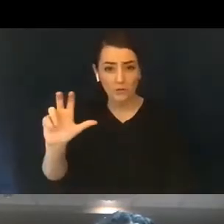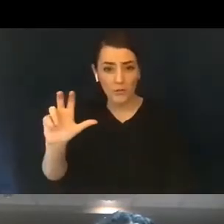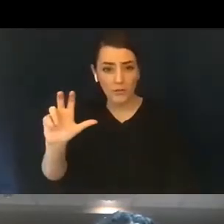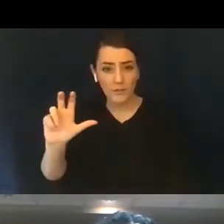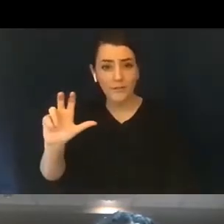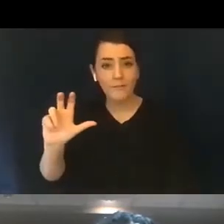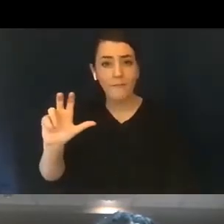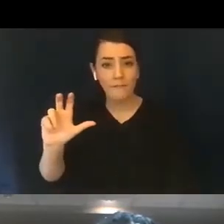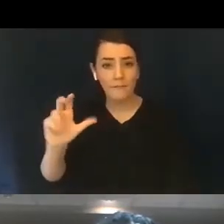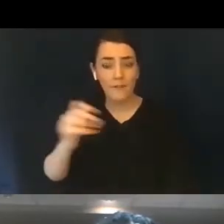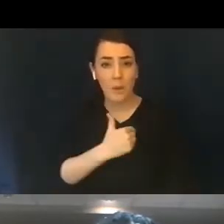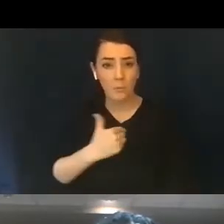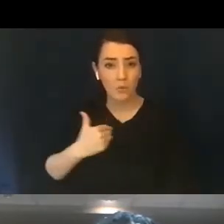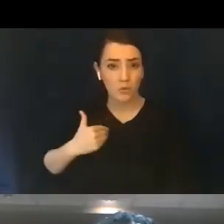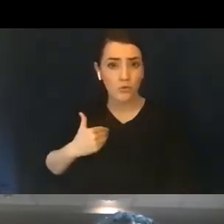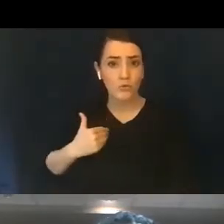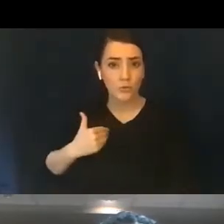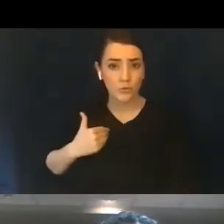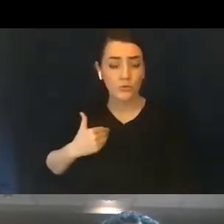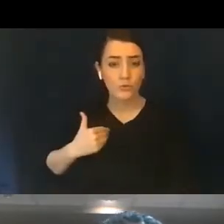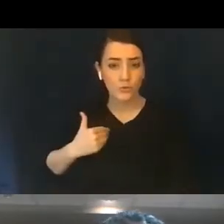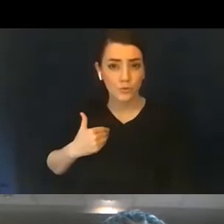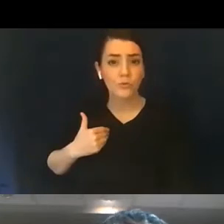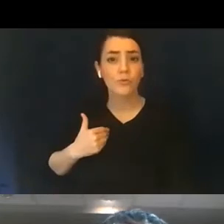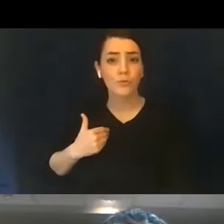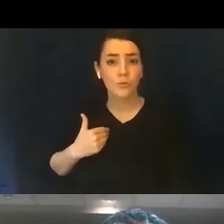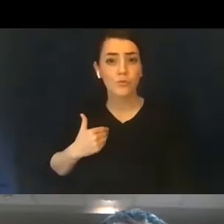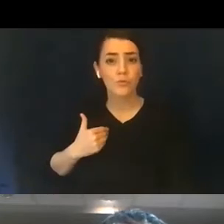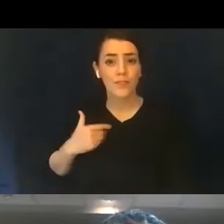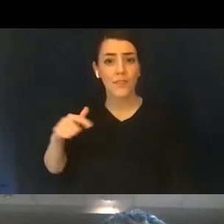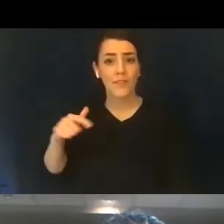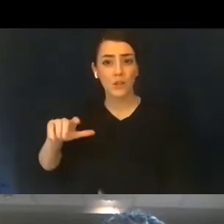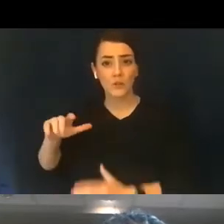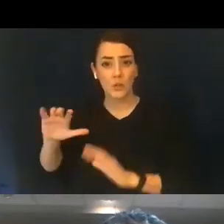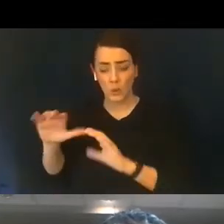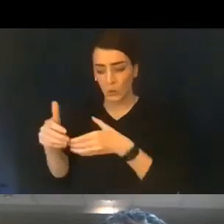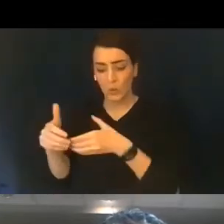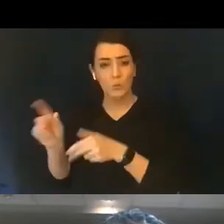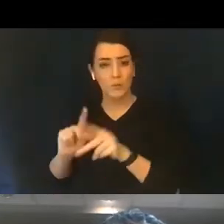members. There's a cluster in Dakota County